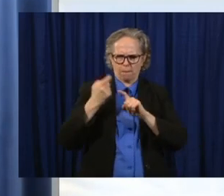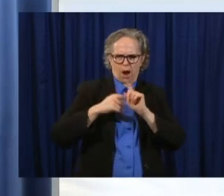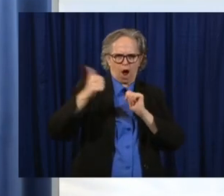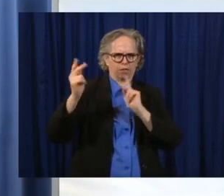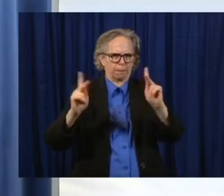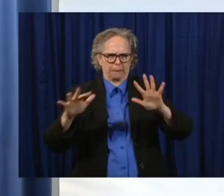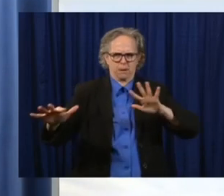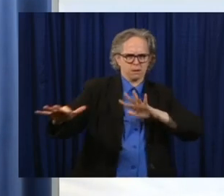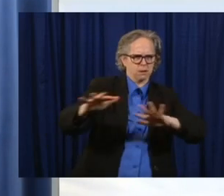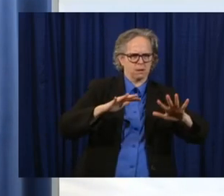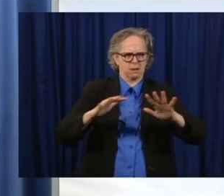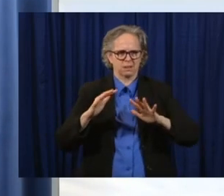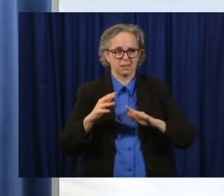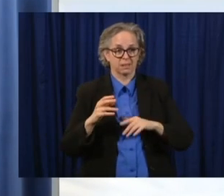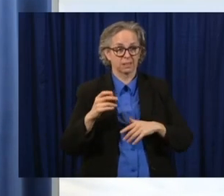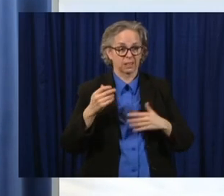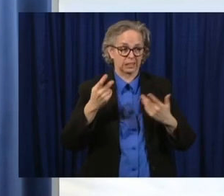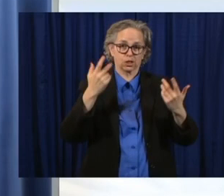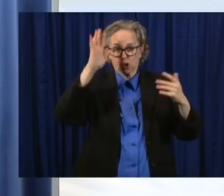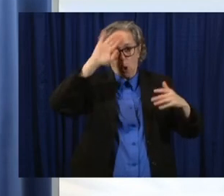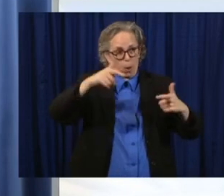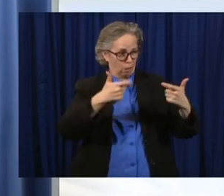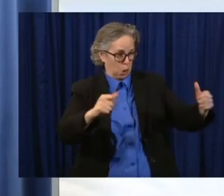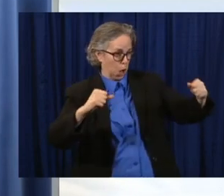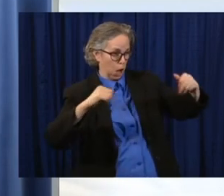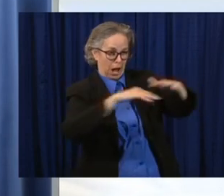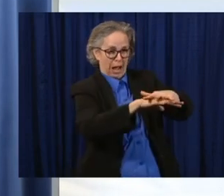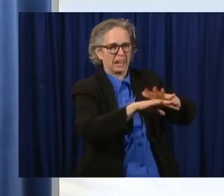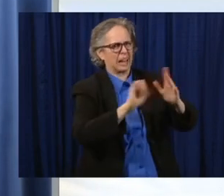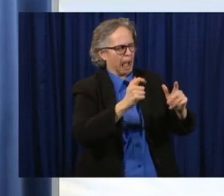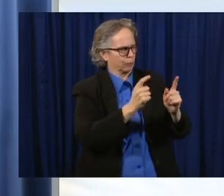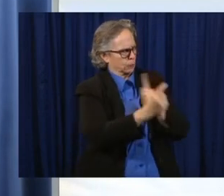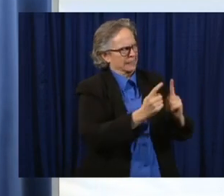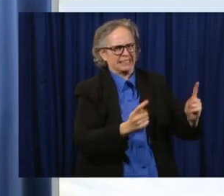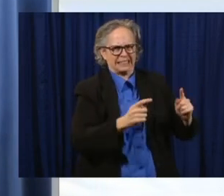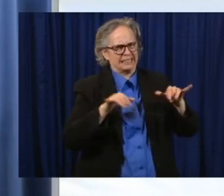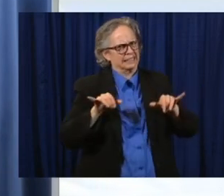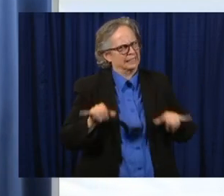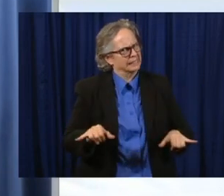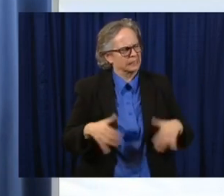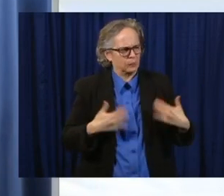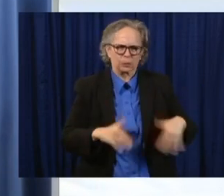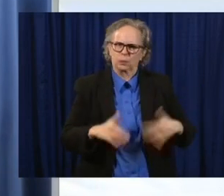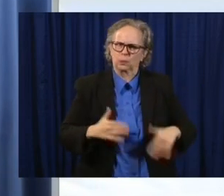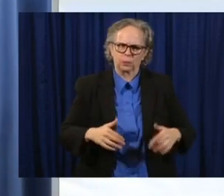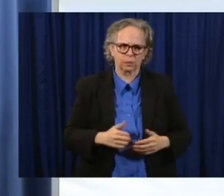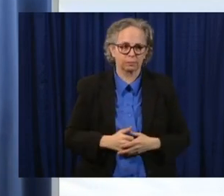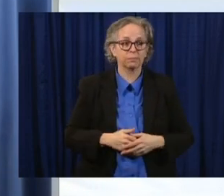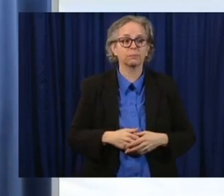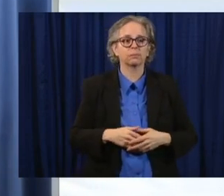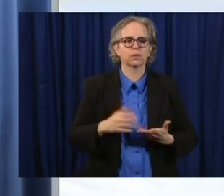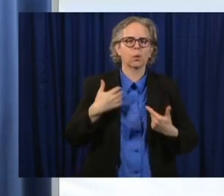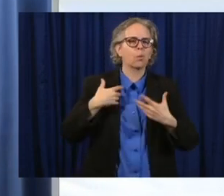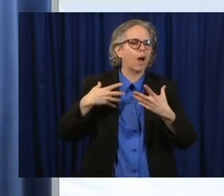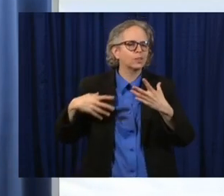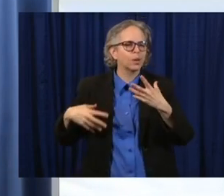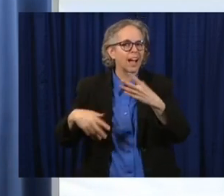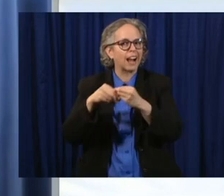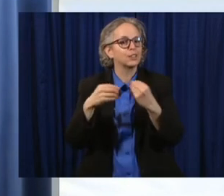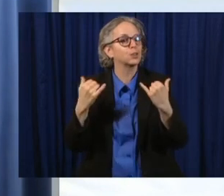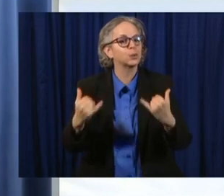from larger groups. To build on that today, I want to talk about two other very